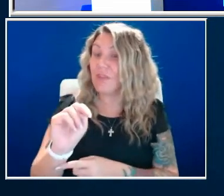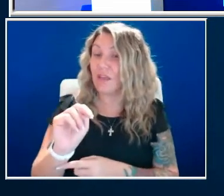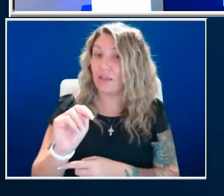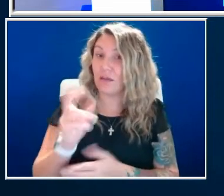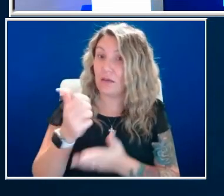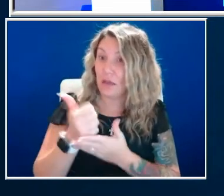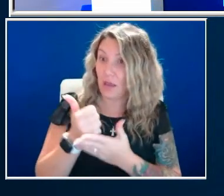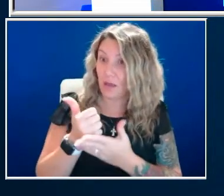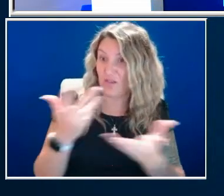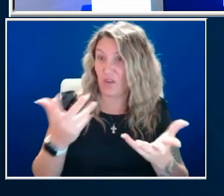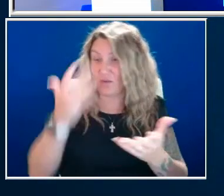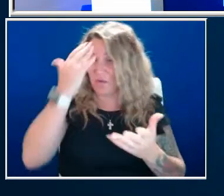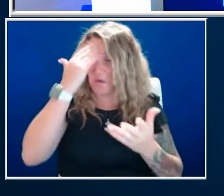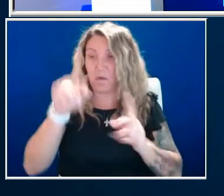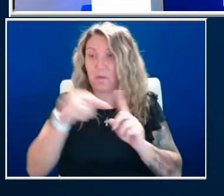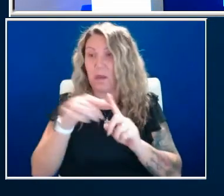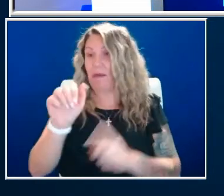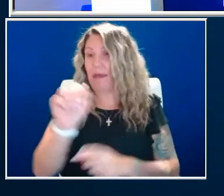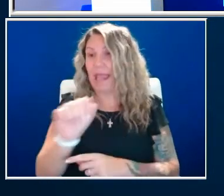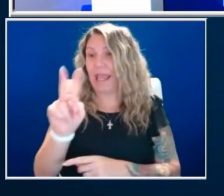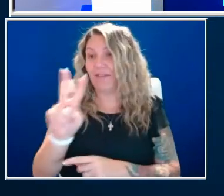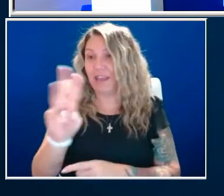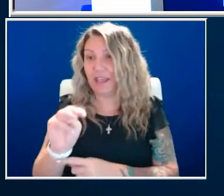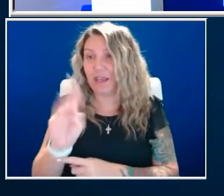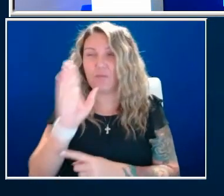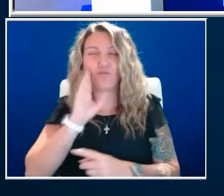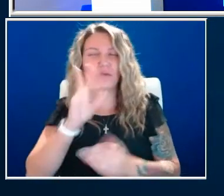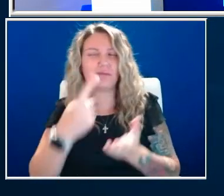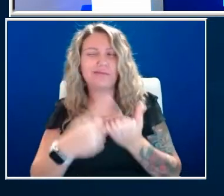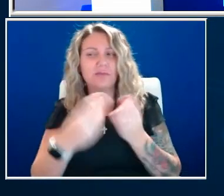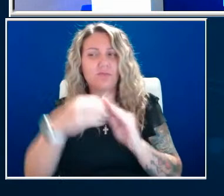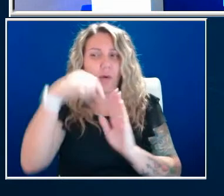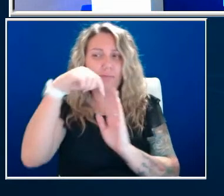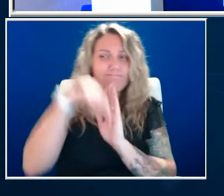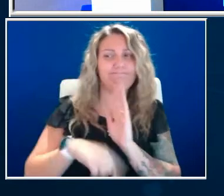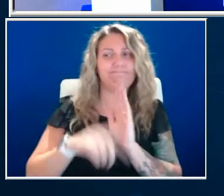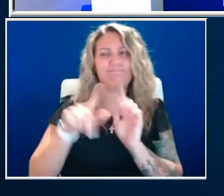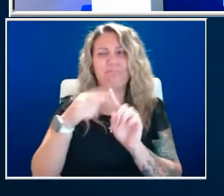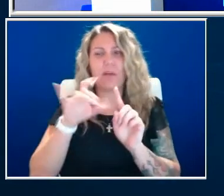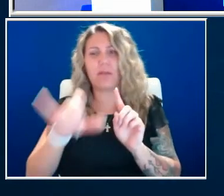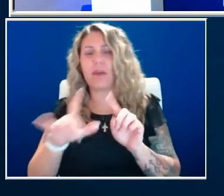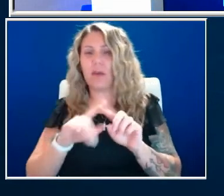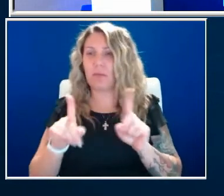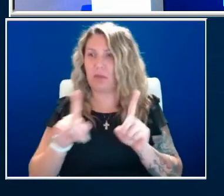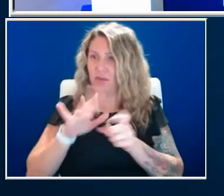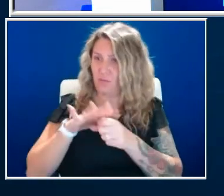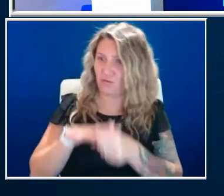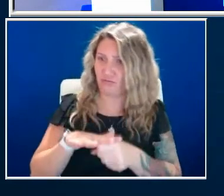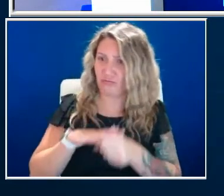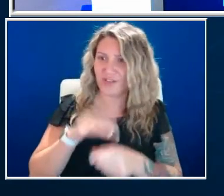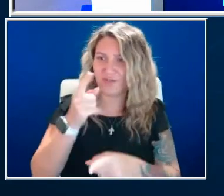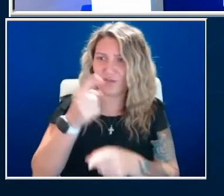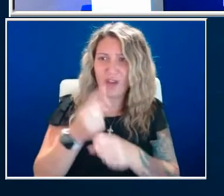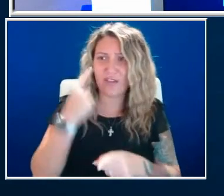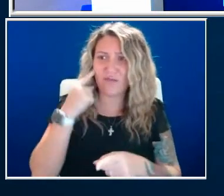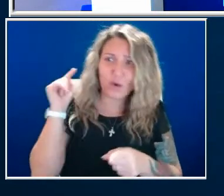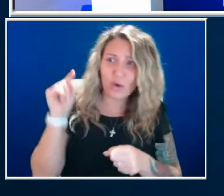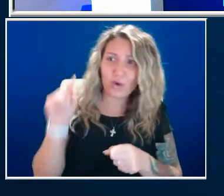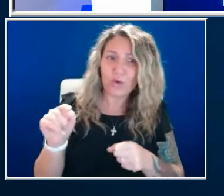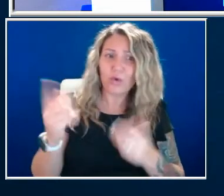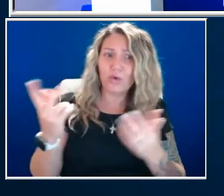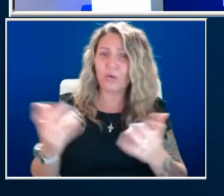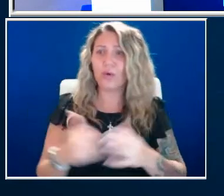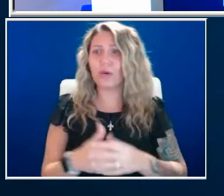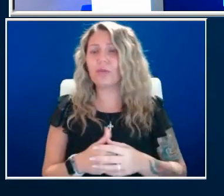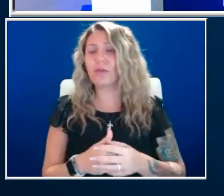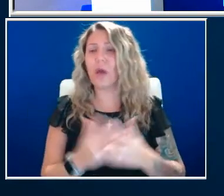I want to talk more about that with Dr. Milligan in a minute, but that must have been a really stressful time for you. I just kind of want to hear more about what those